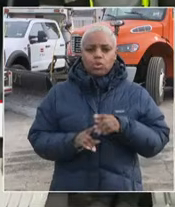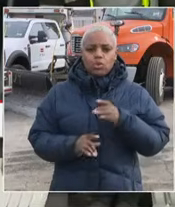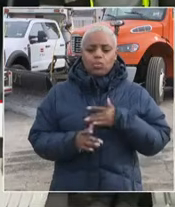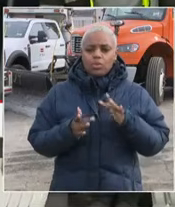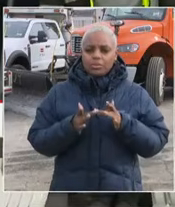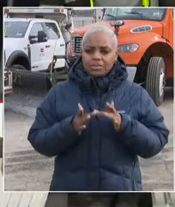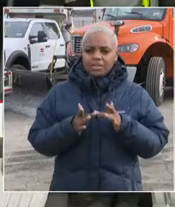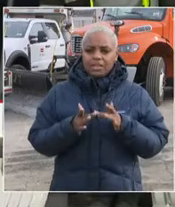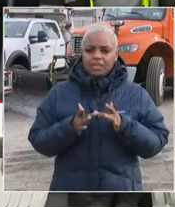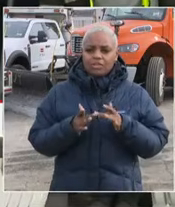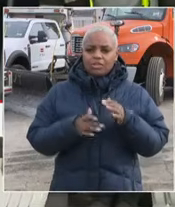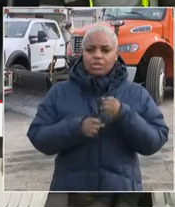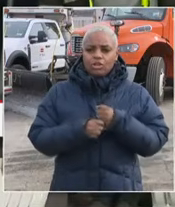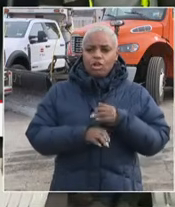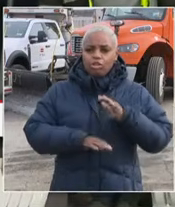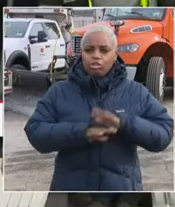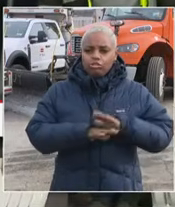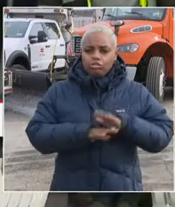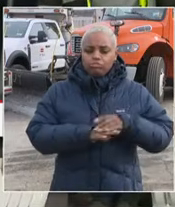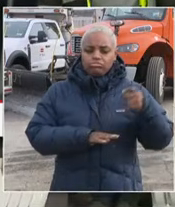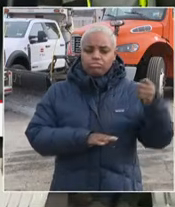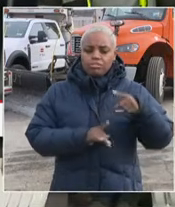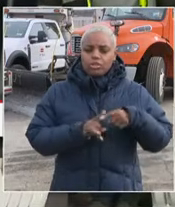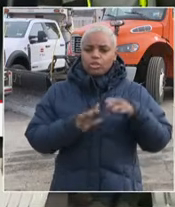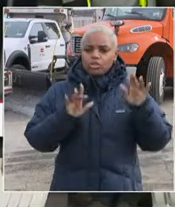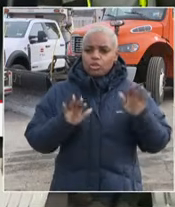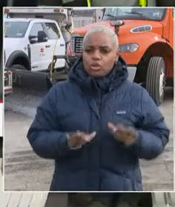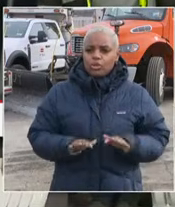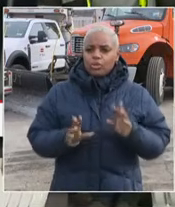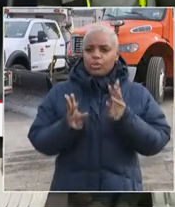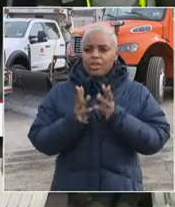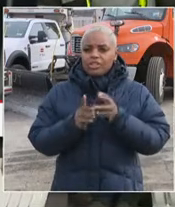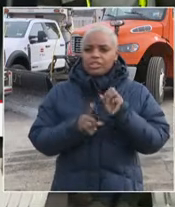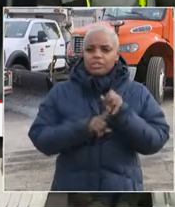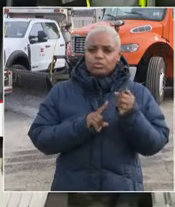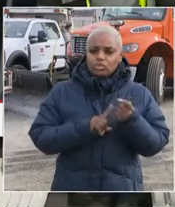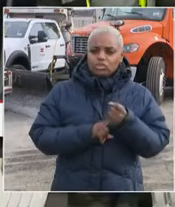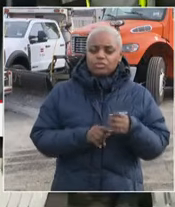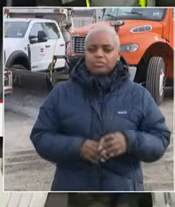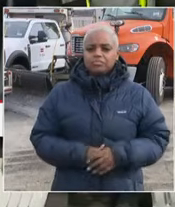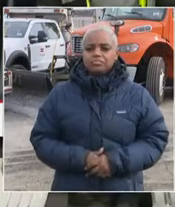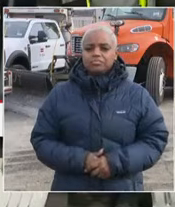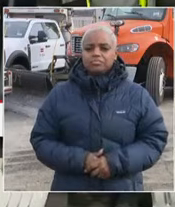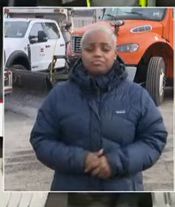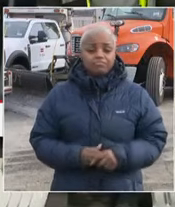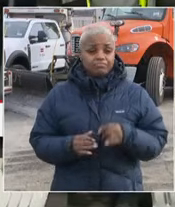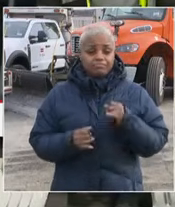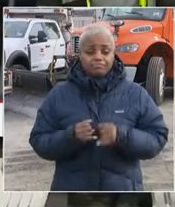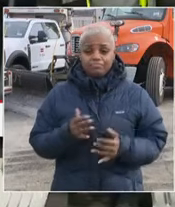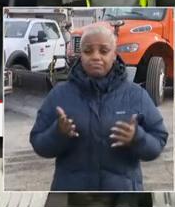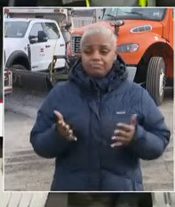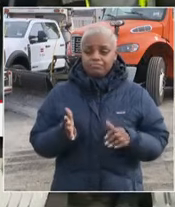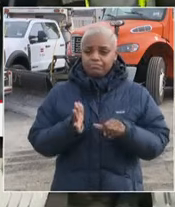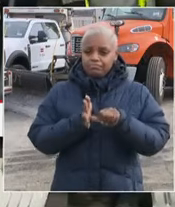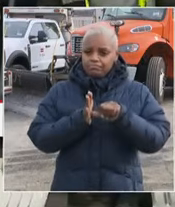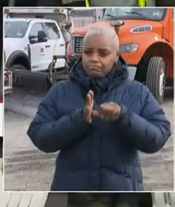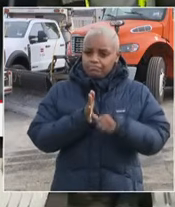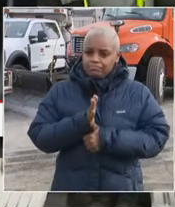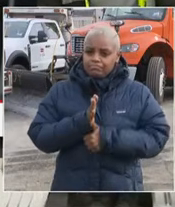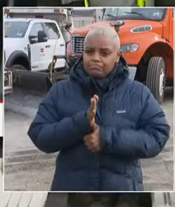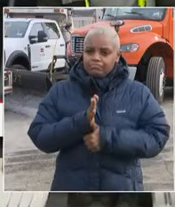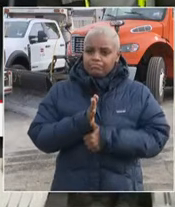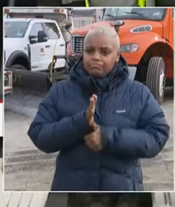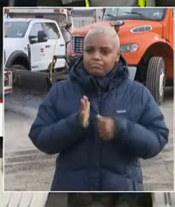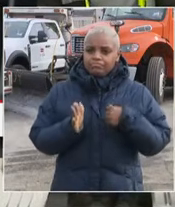our with people in the regular media. So, last thing again, I want to just really emphasize this. We do not know what we are going to run right